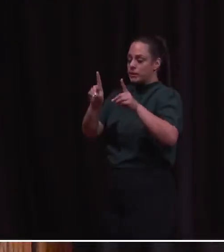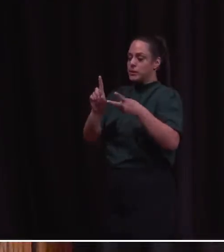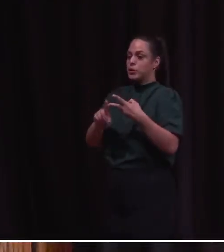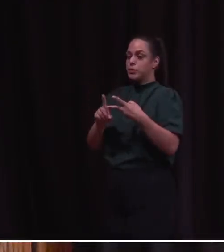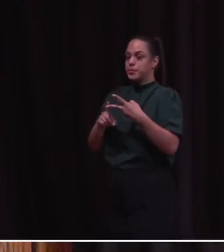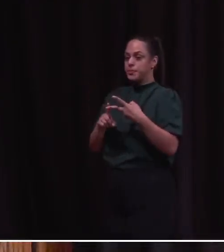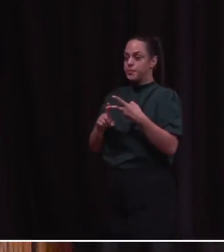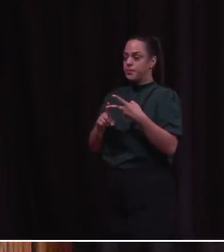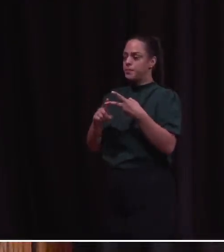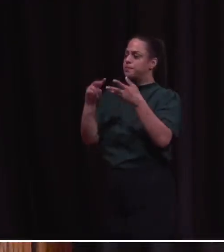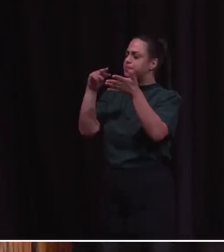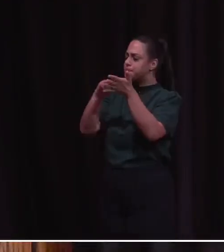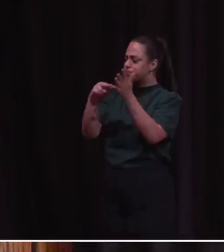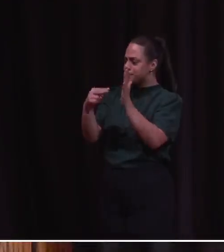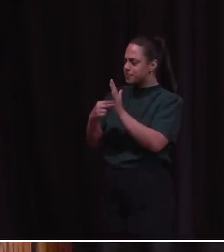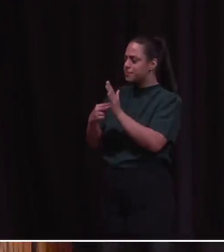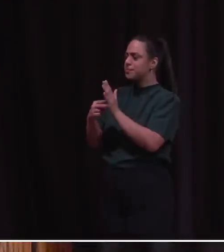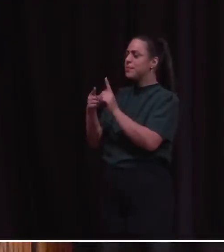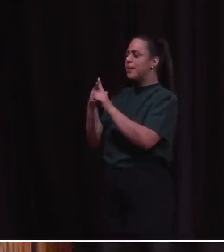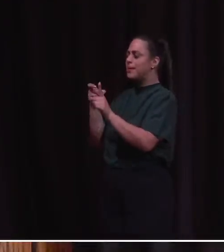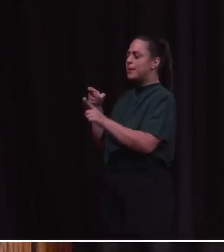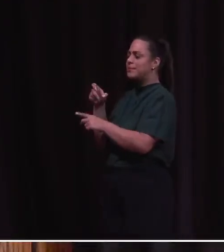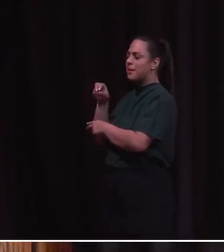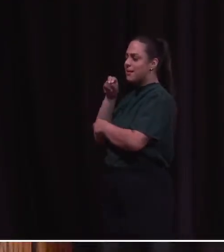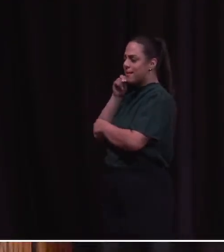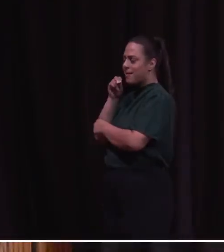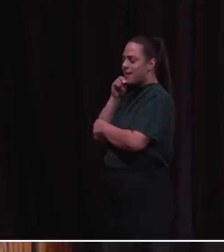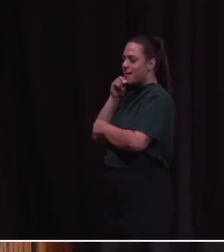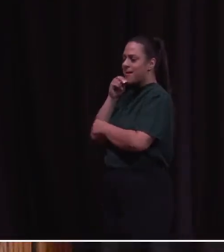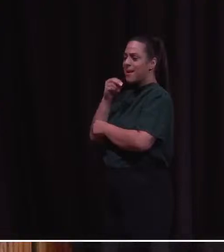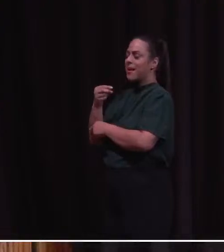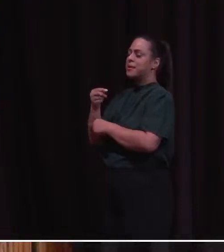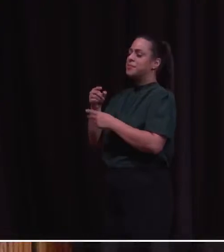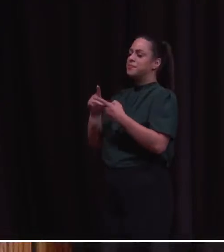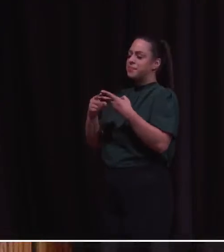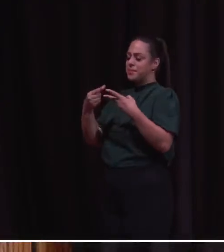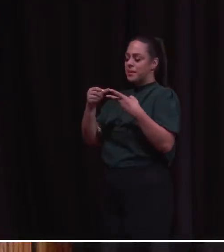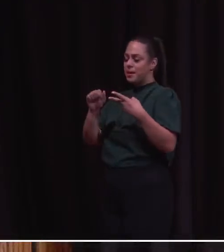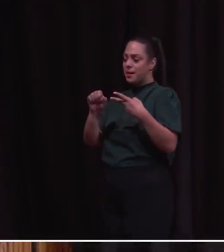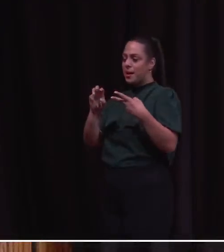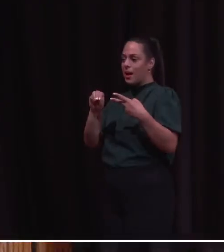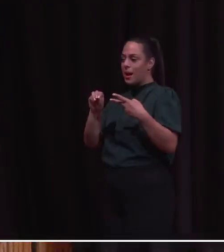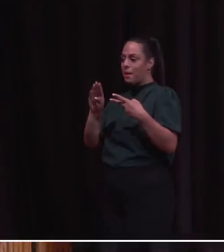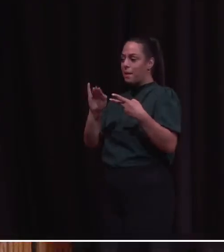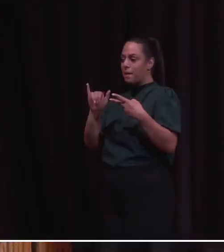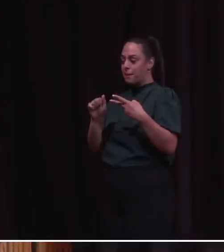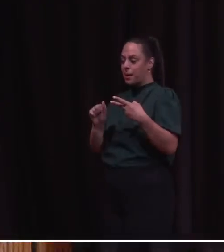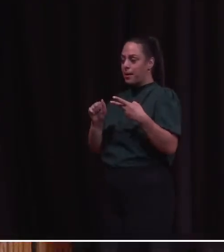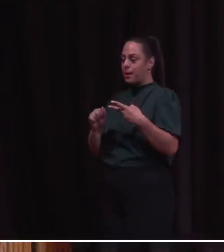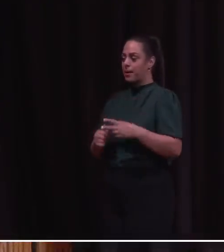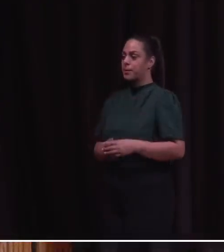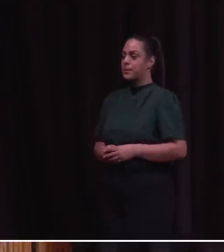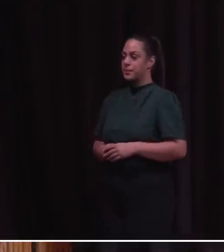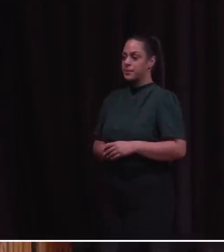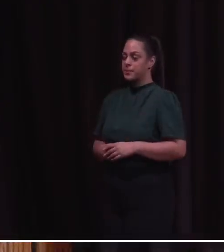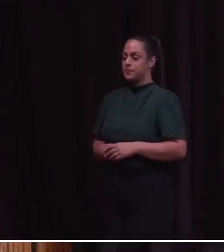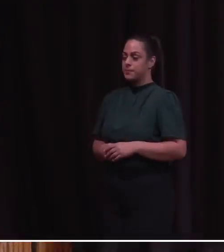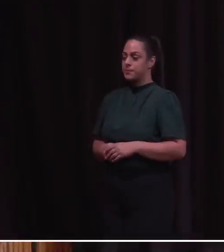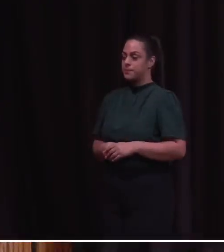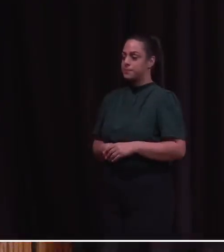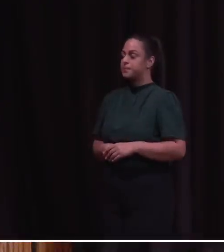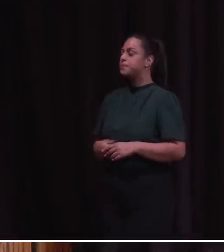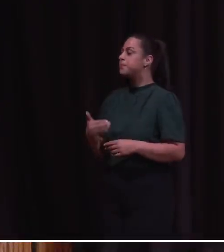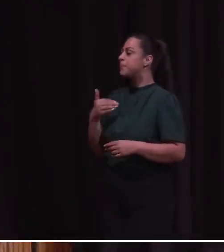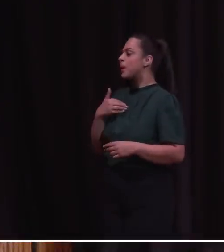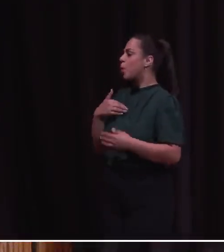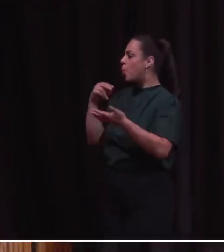Nigeria, in Gambia, and just write as if these were innocuous concepts. These are things that